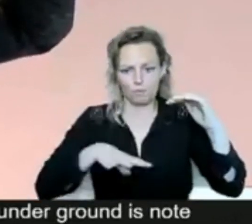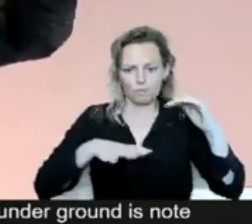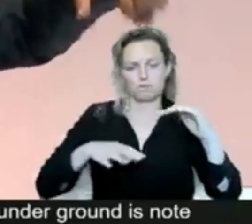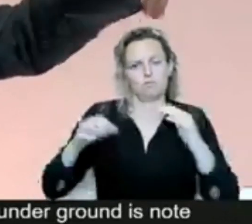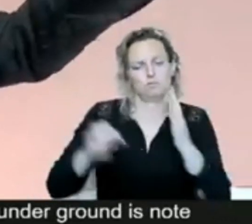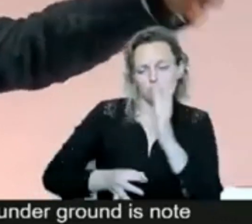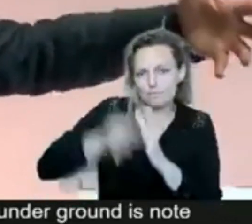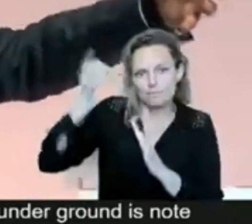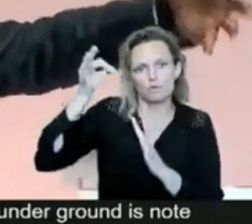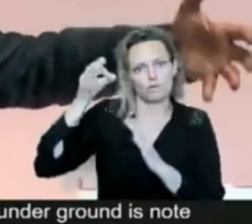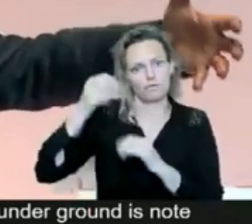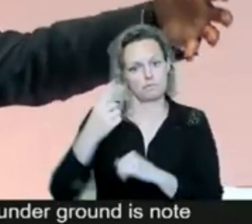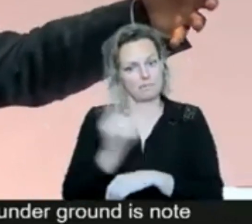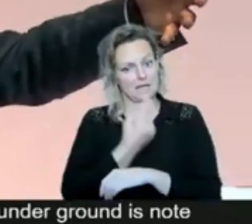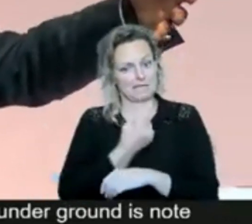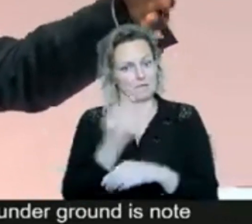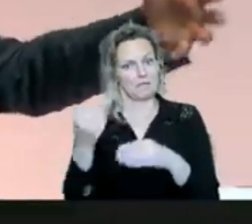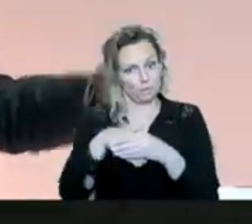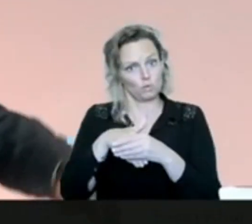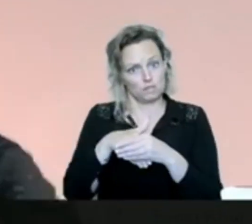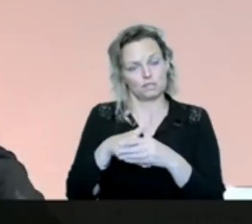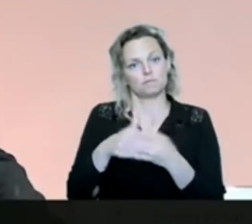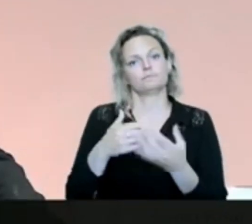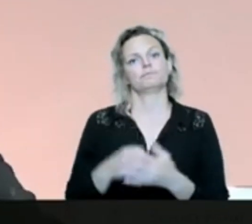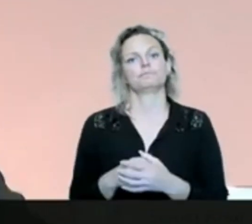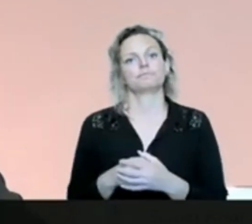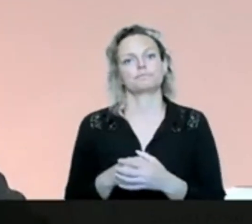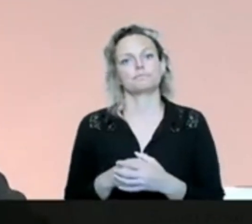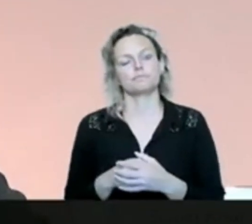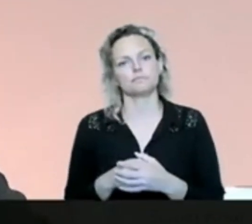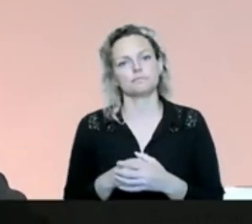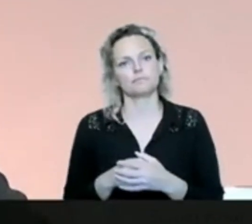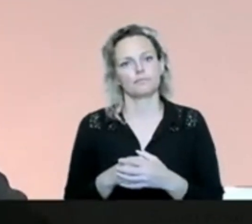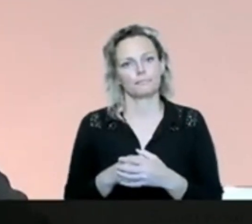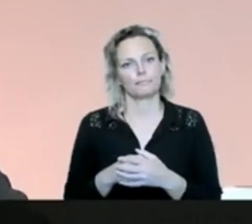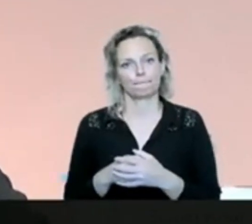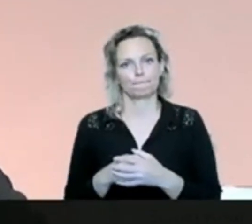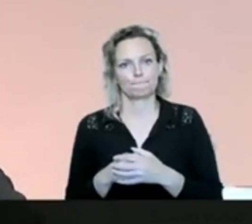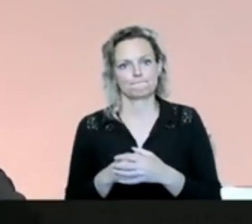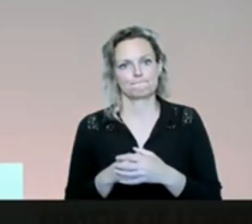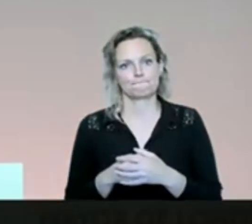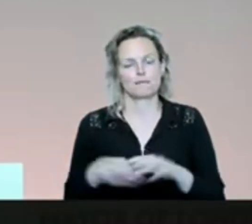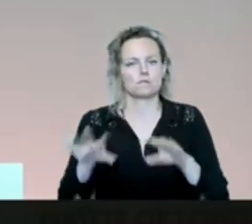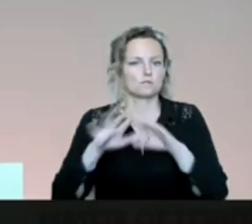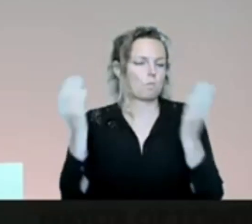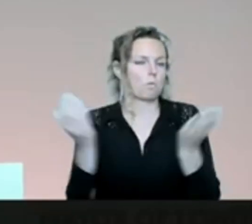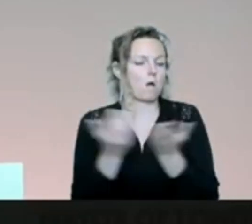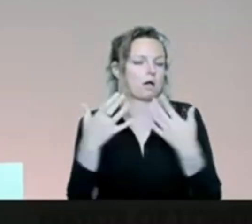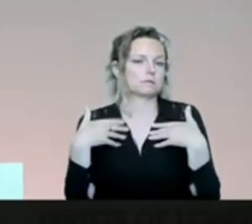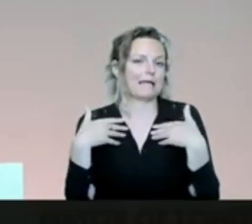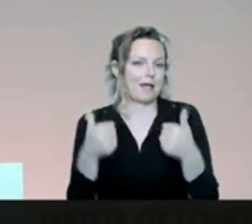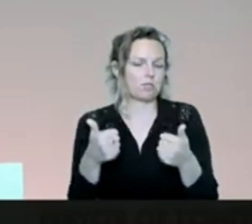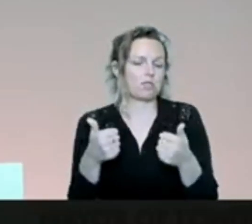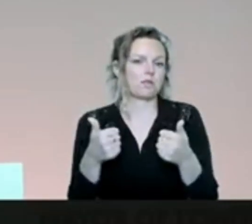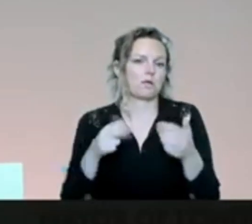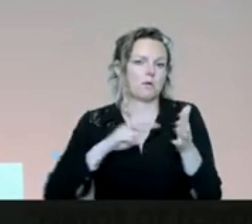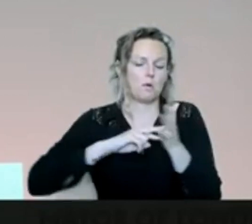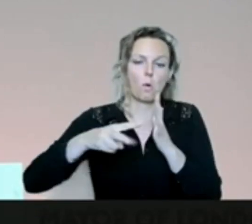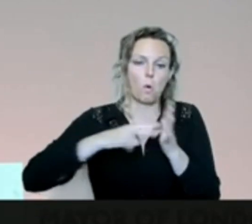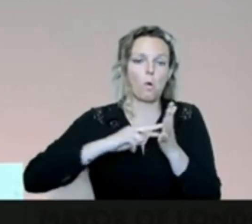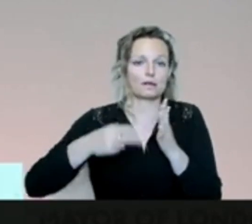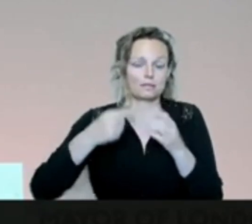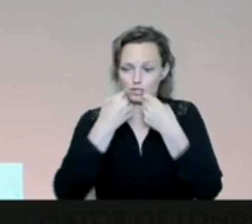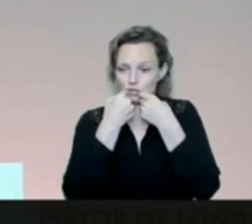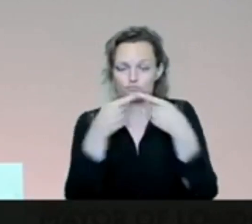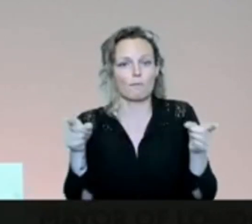subsurface is breaching the government's own legislation, but also World Health Organization. Then there was research at King's from King's College London in